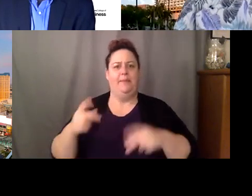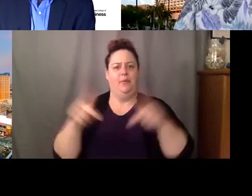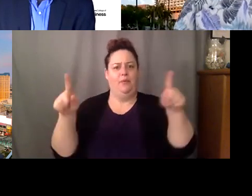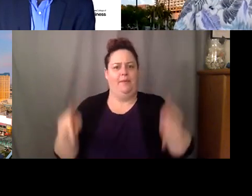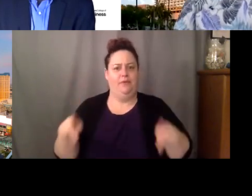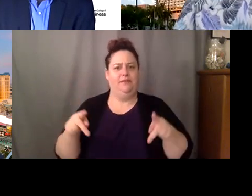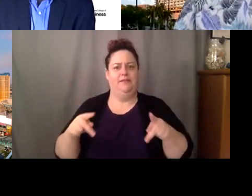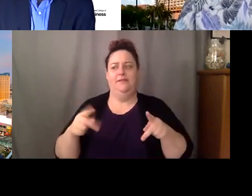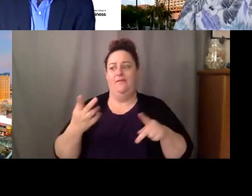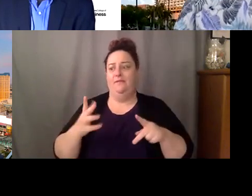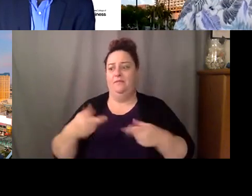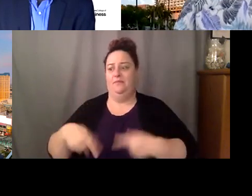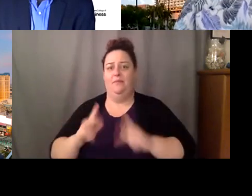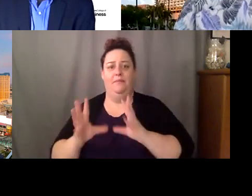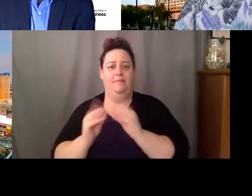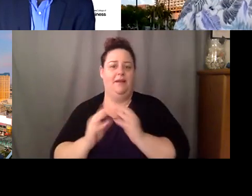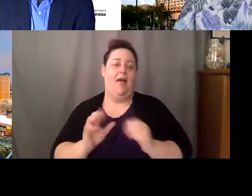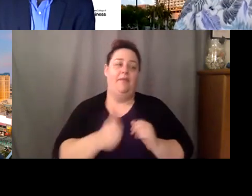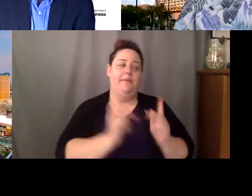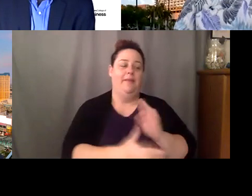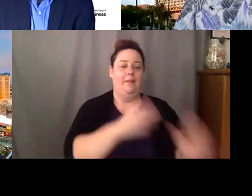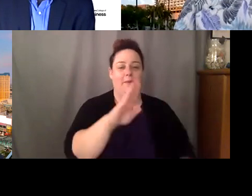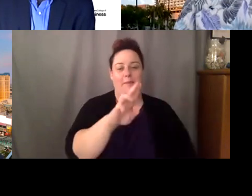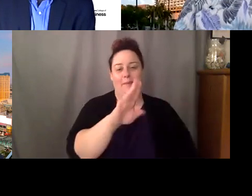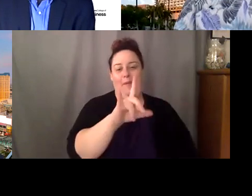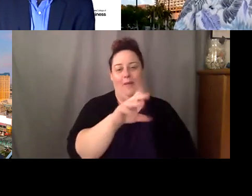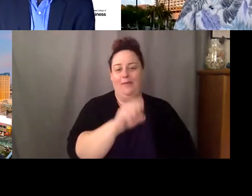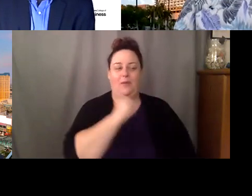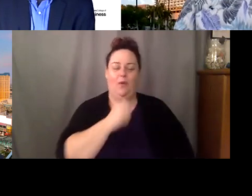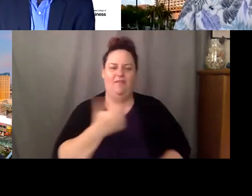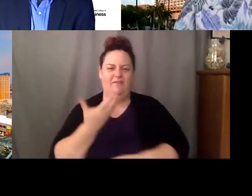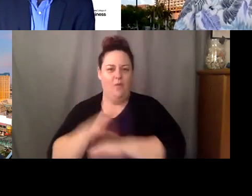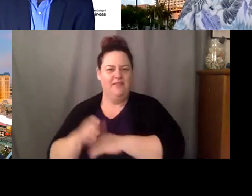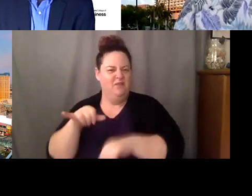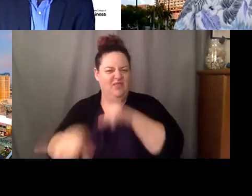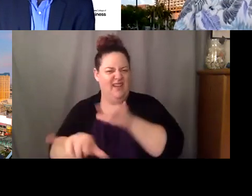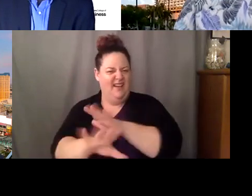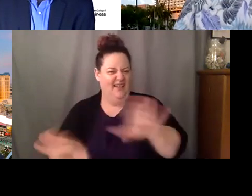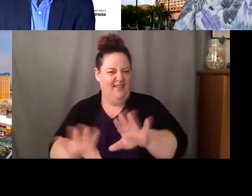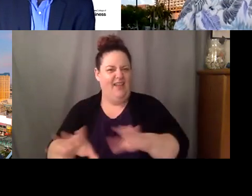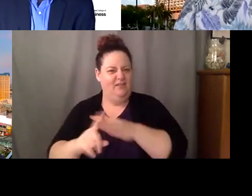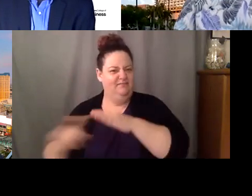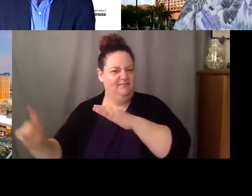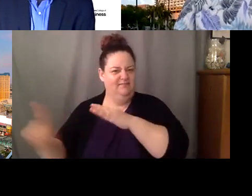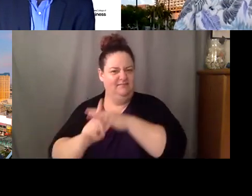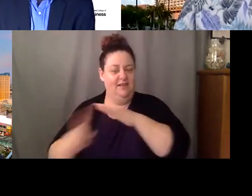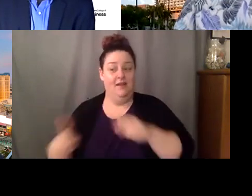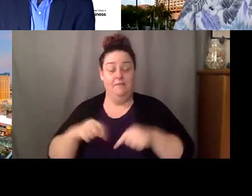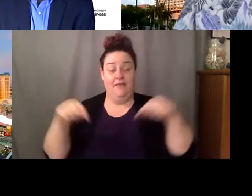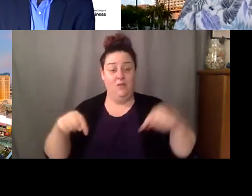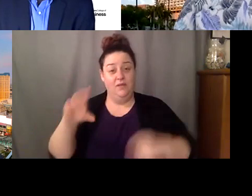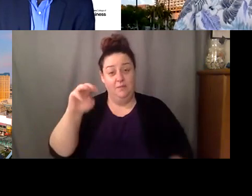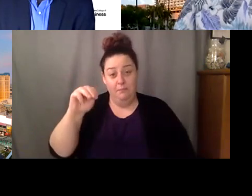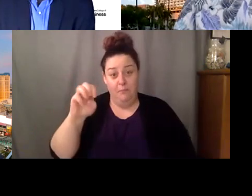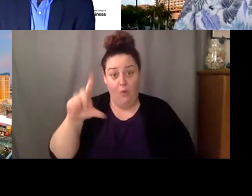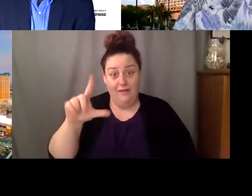and some people called bubbles, but, you know, we weren't locking them in. But because this was a molecular test, and you know, very